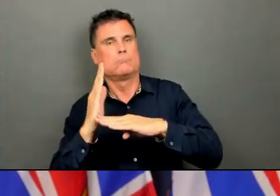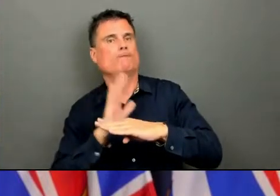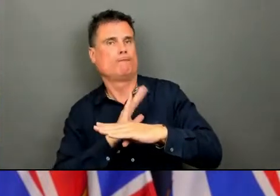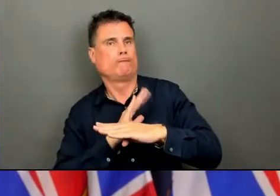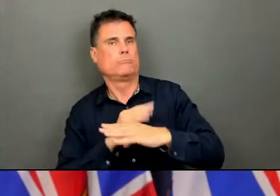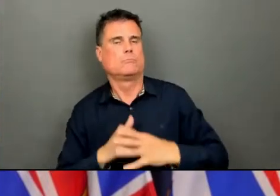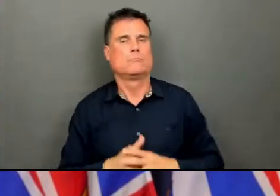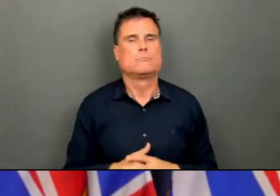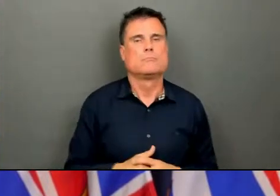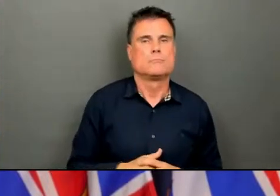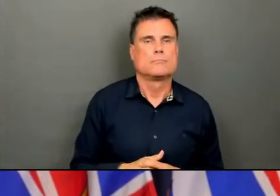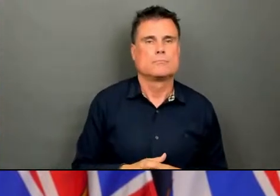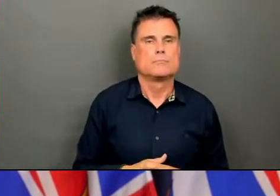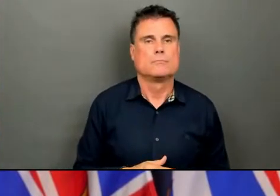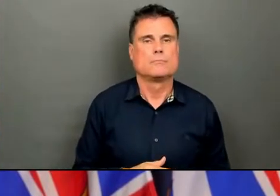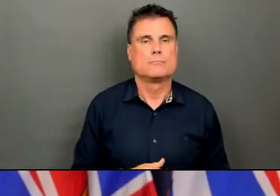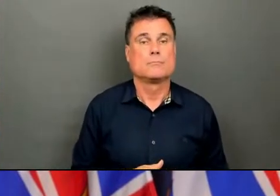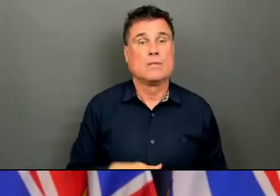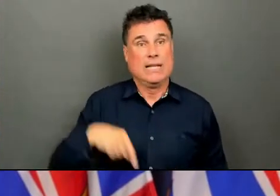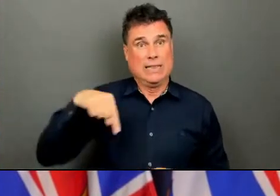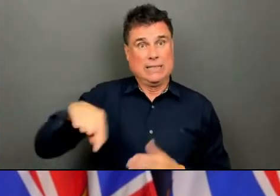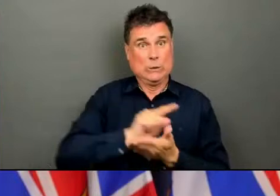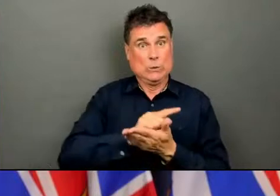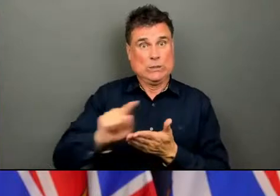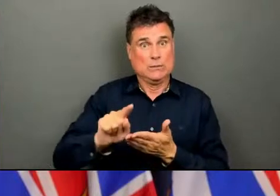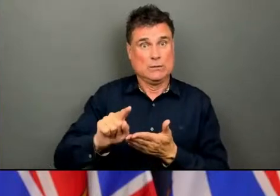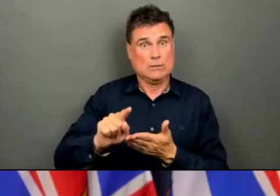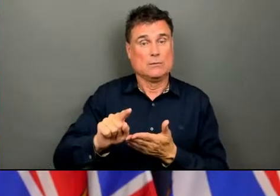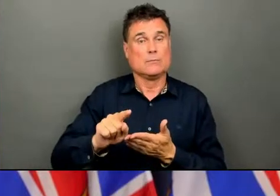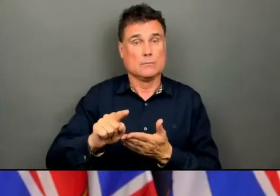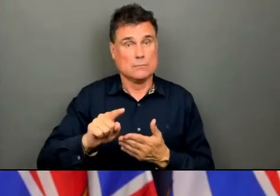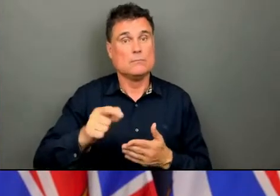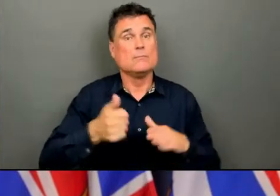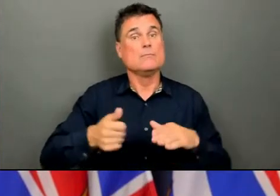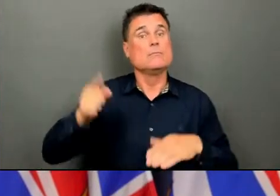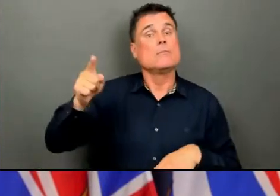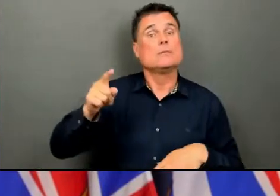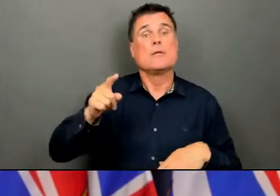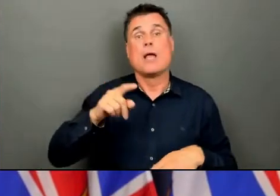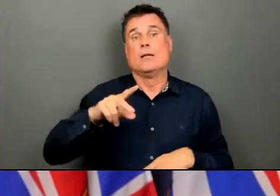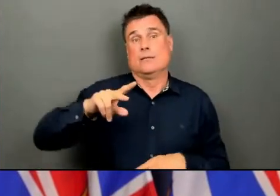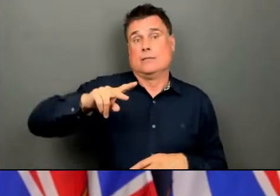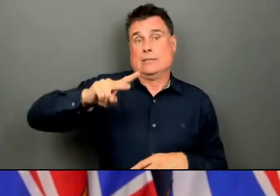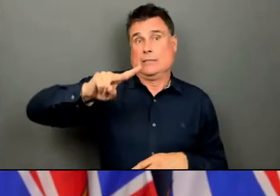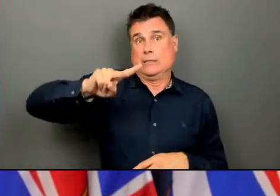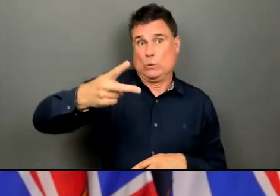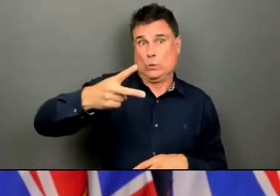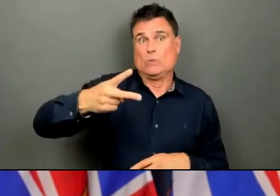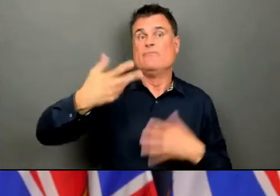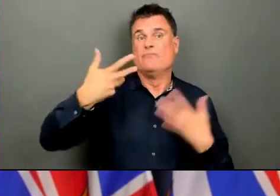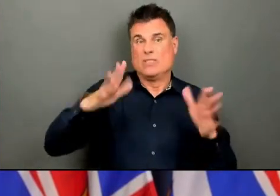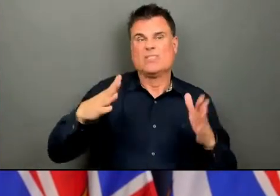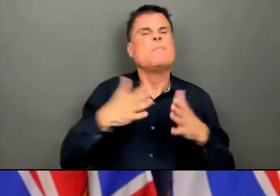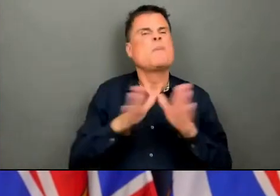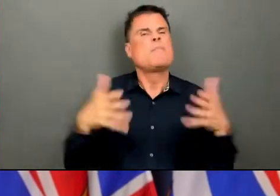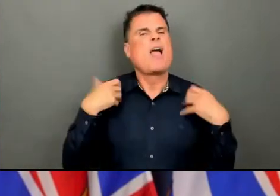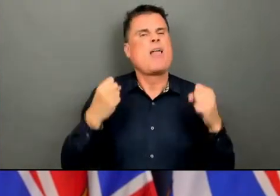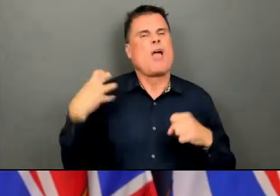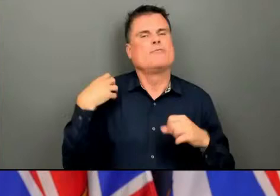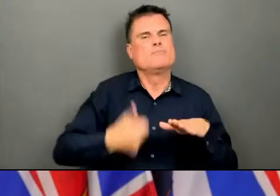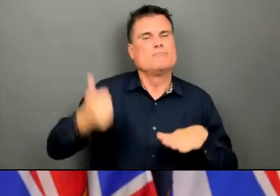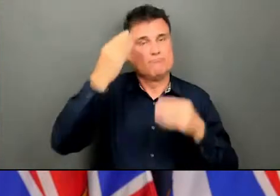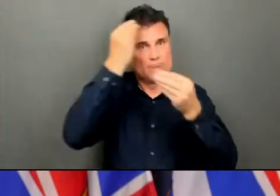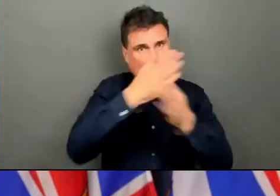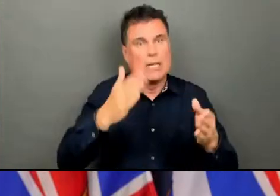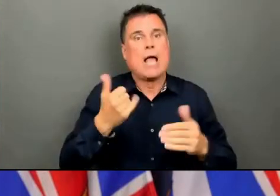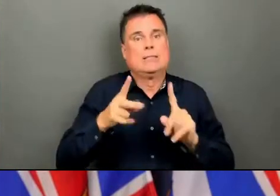this week the Premier announced our move to step two of BC's restart plan, our advancement through the four-step plan to bring us all back